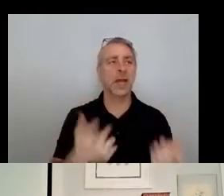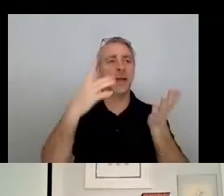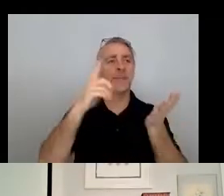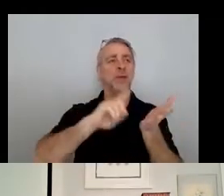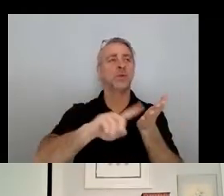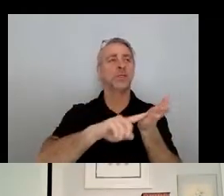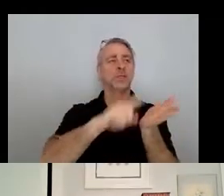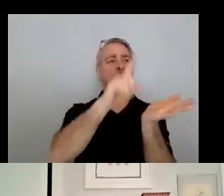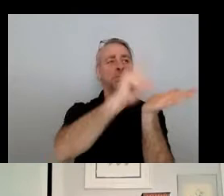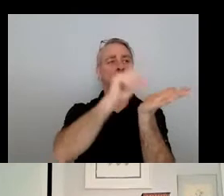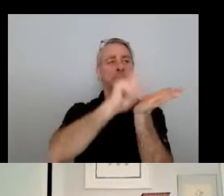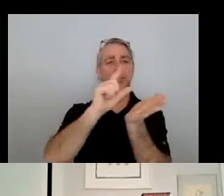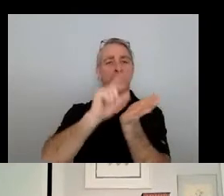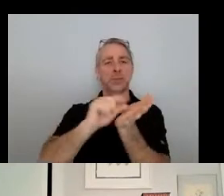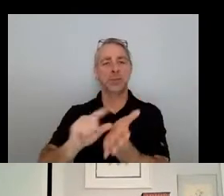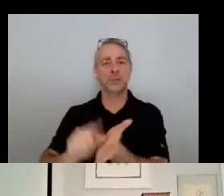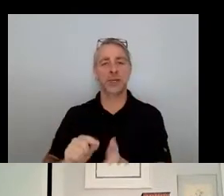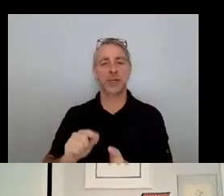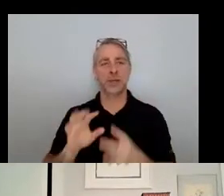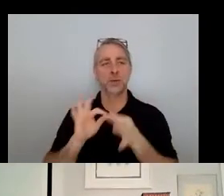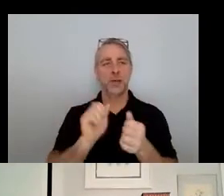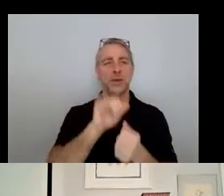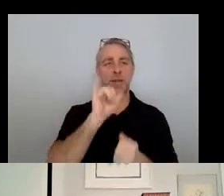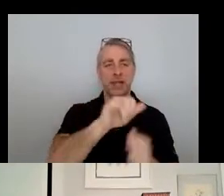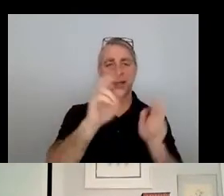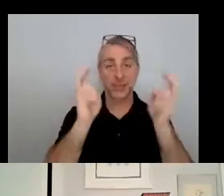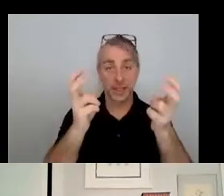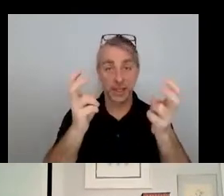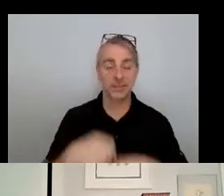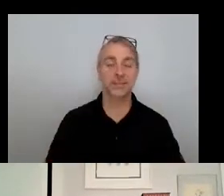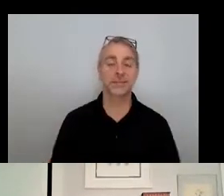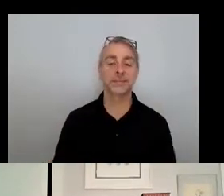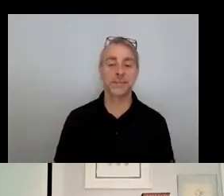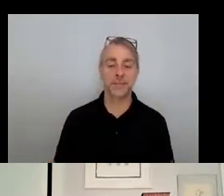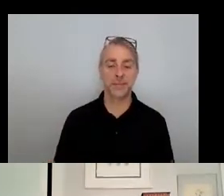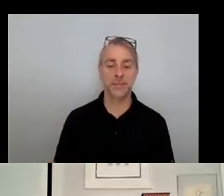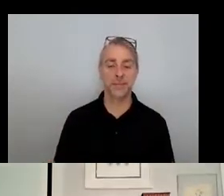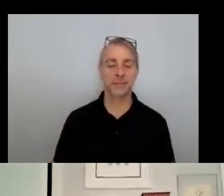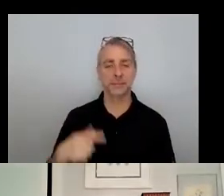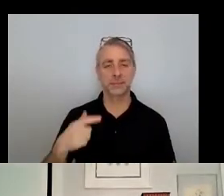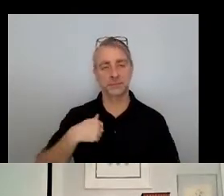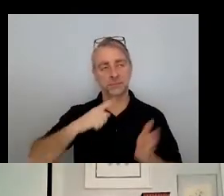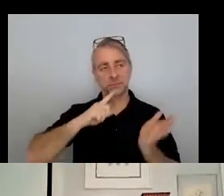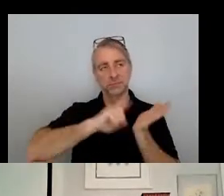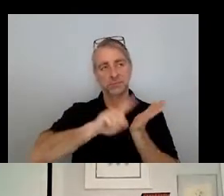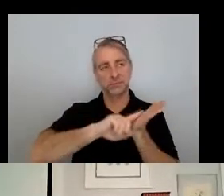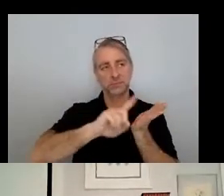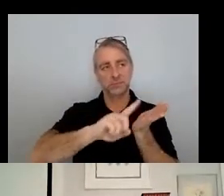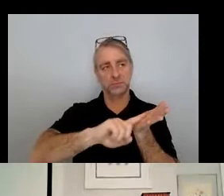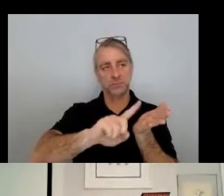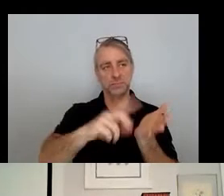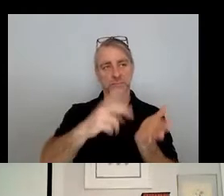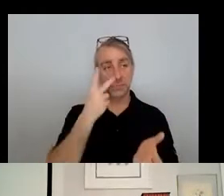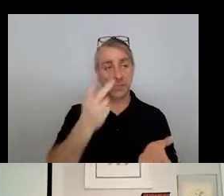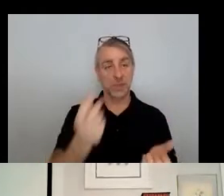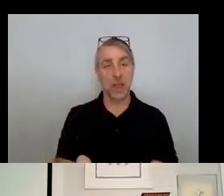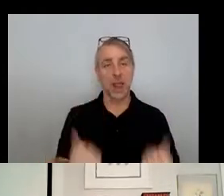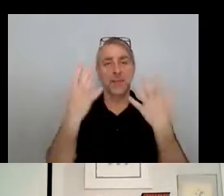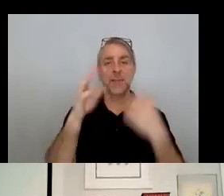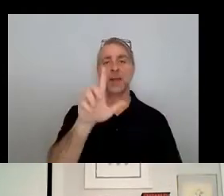area, for example. So checking in and checking to see how much literature is out